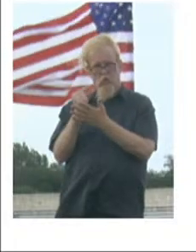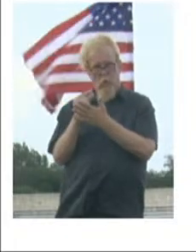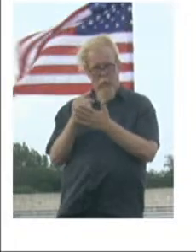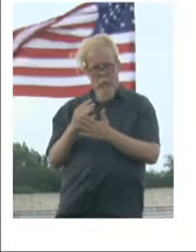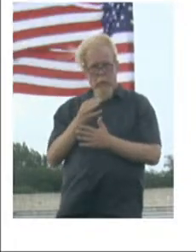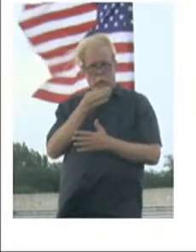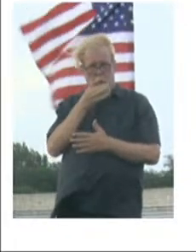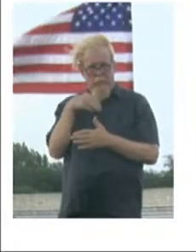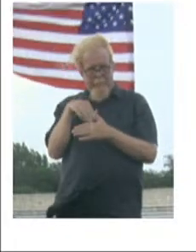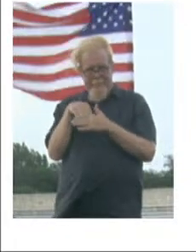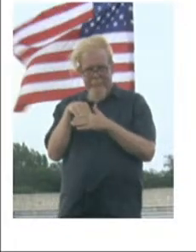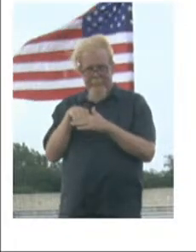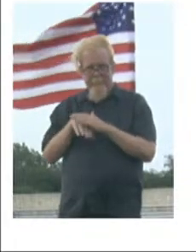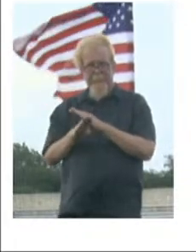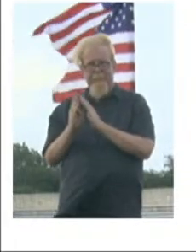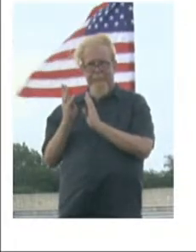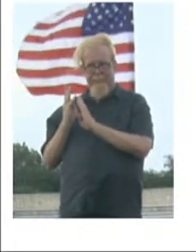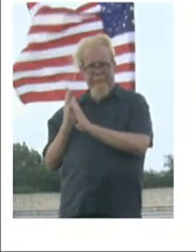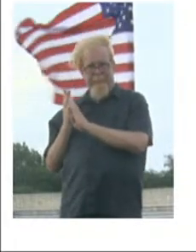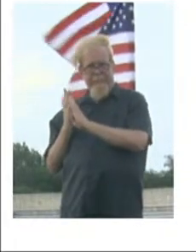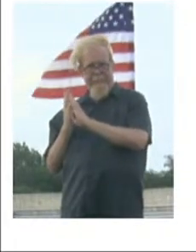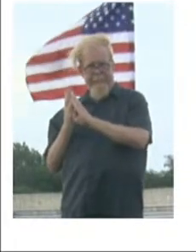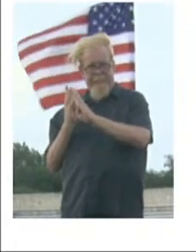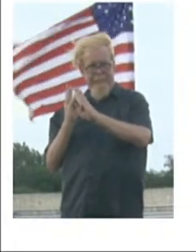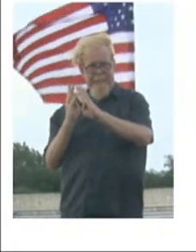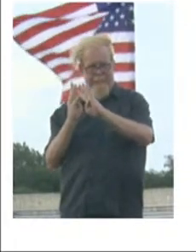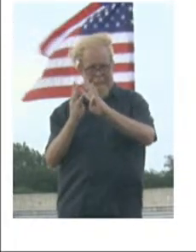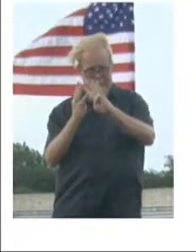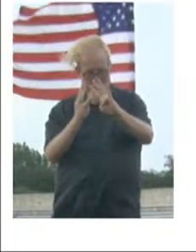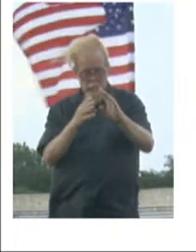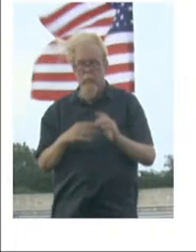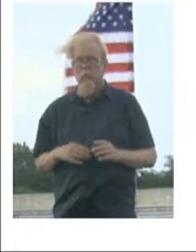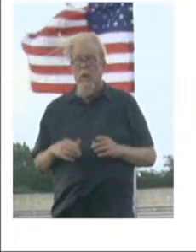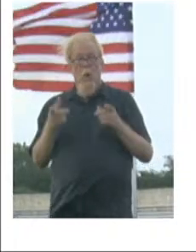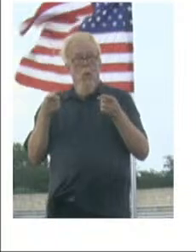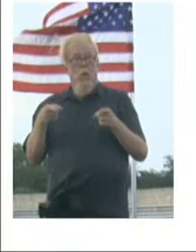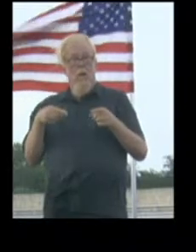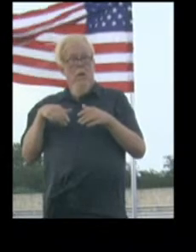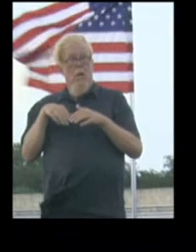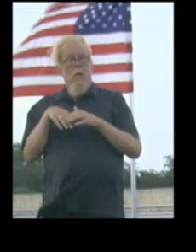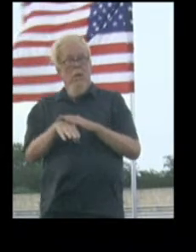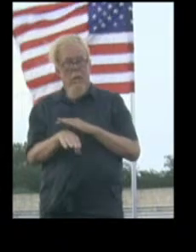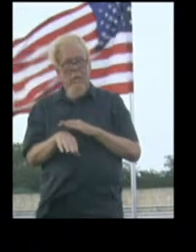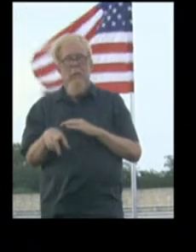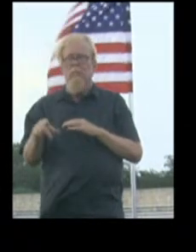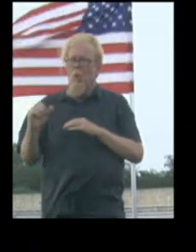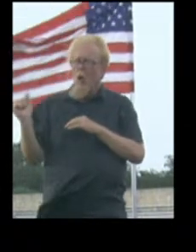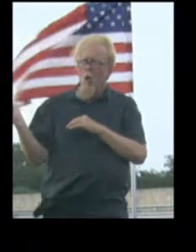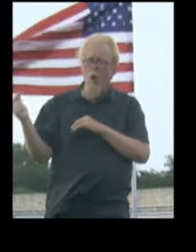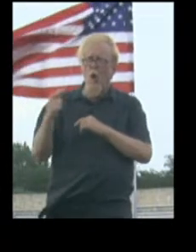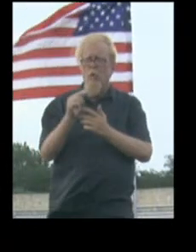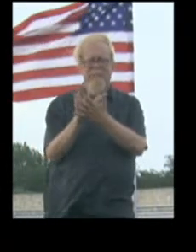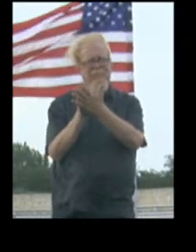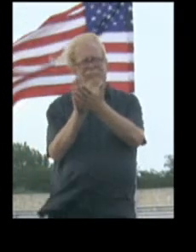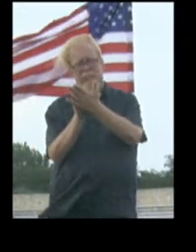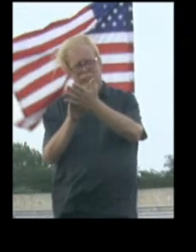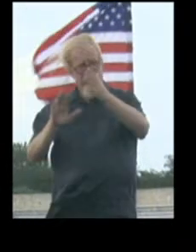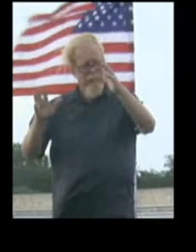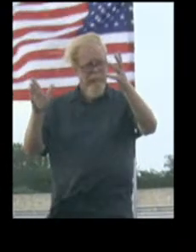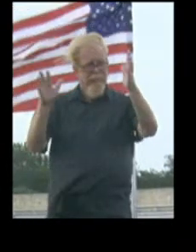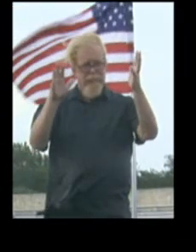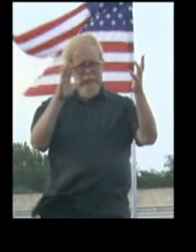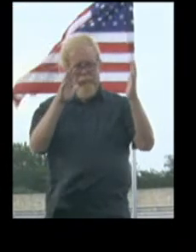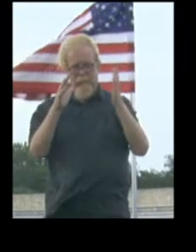enter the seating area on the field. As our graduates enter the stadium, let's all welcome them in and show